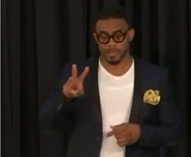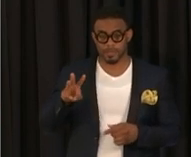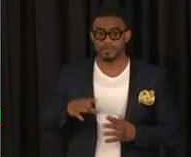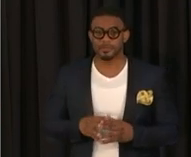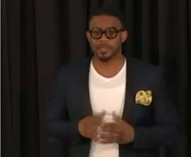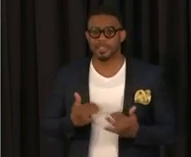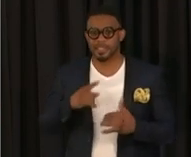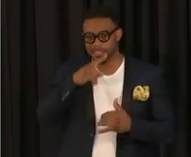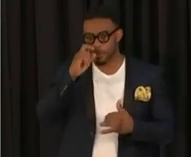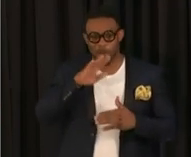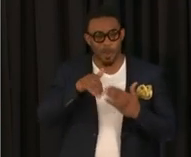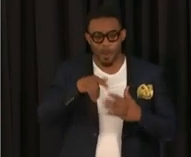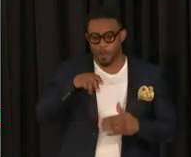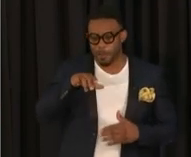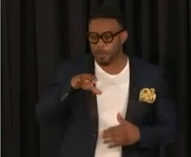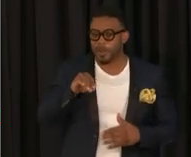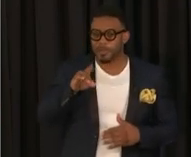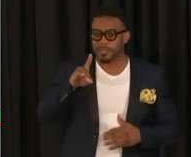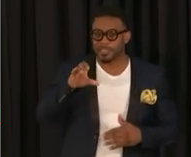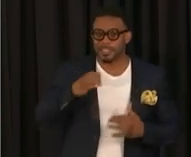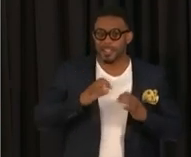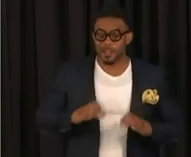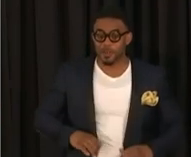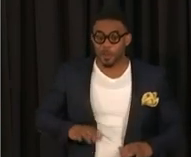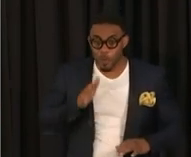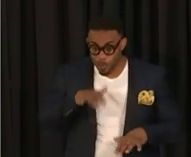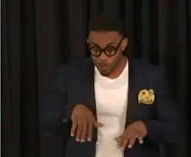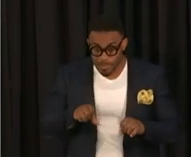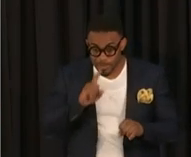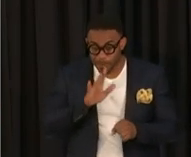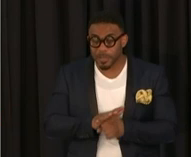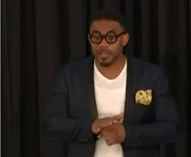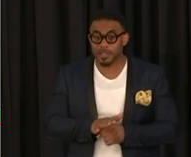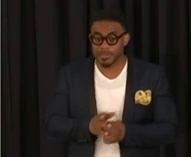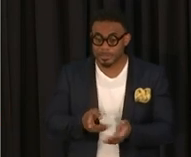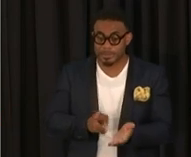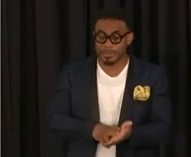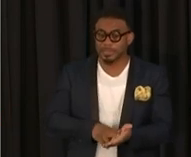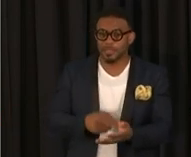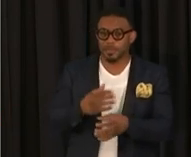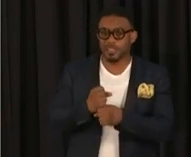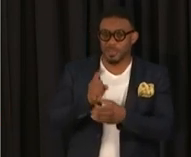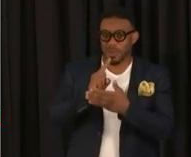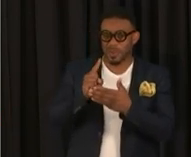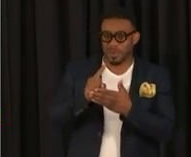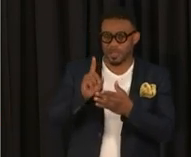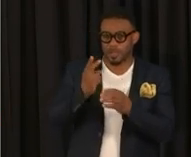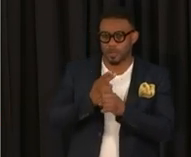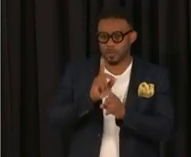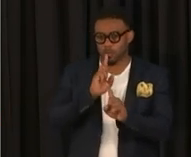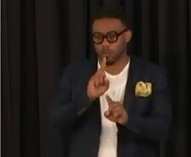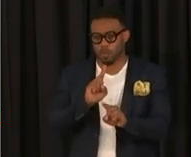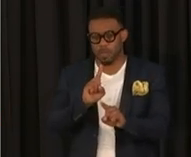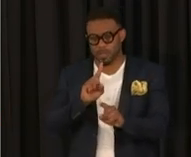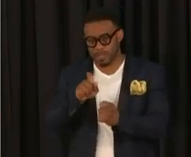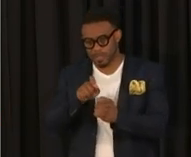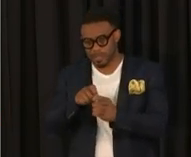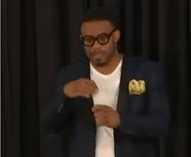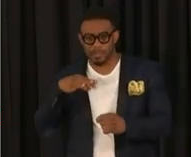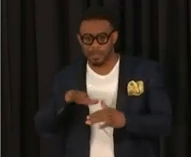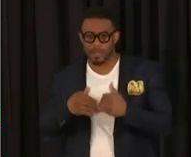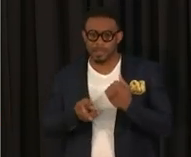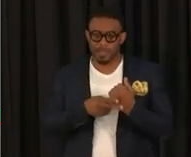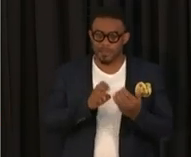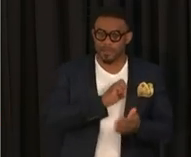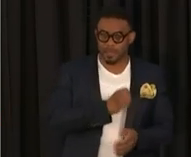52886. This summer, all Pepco DC customers will take the pledge, will receive weekly usage reports detailing tips on